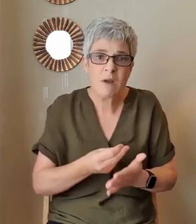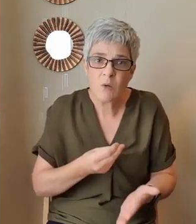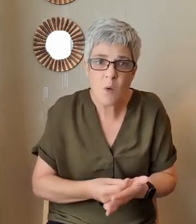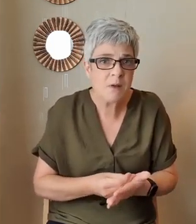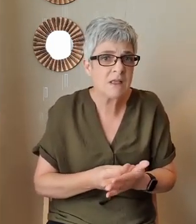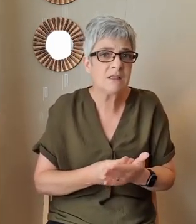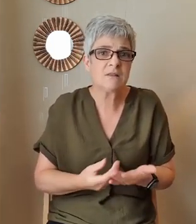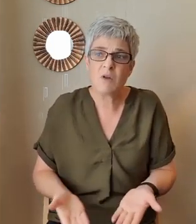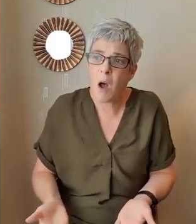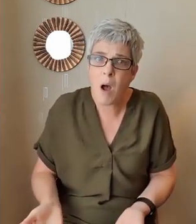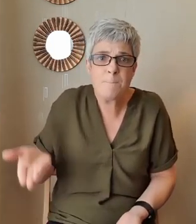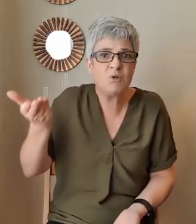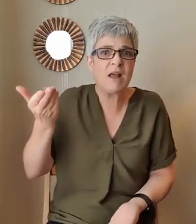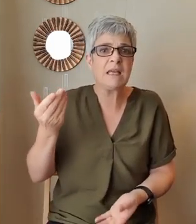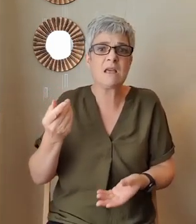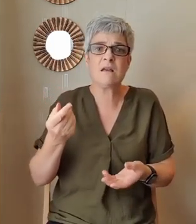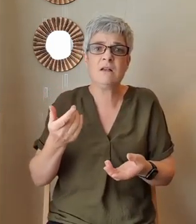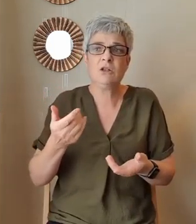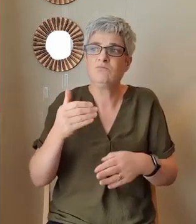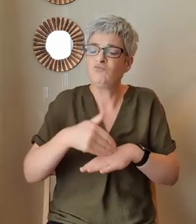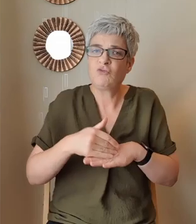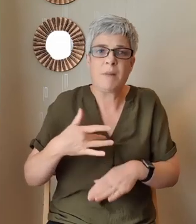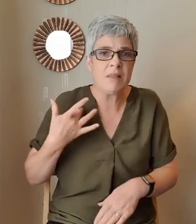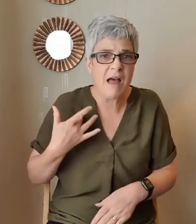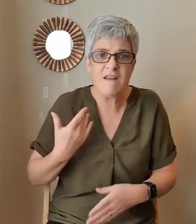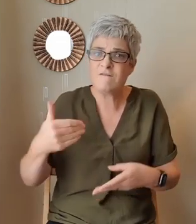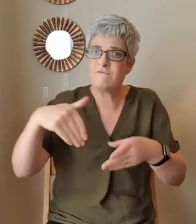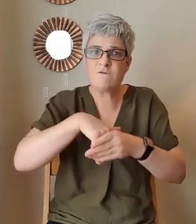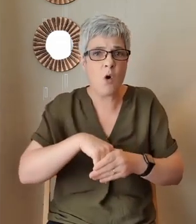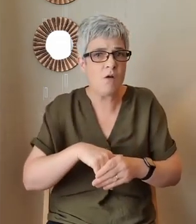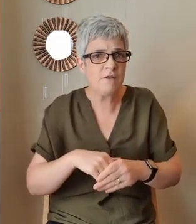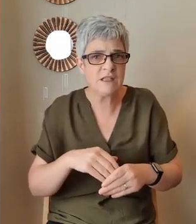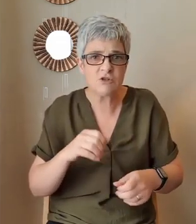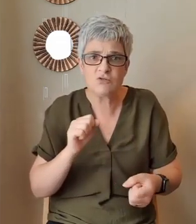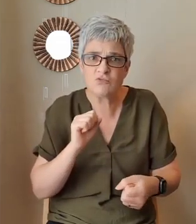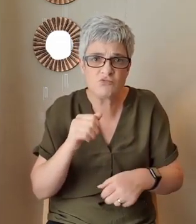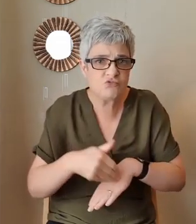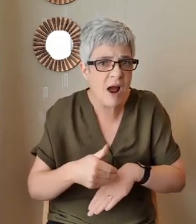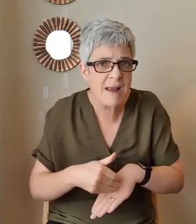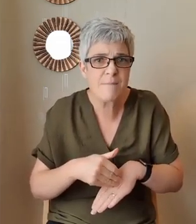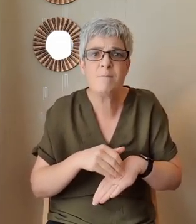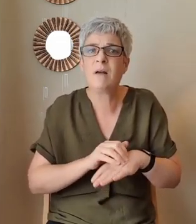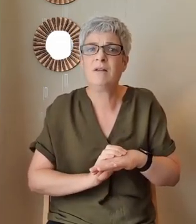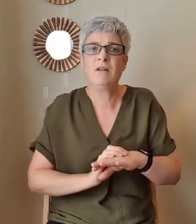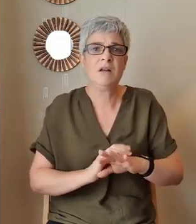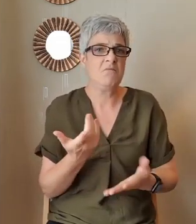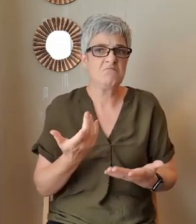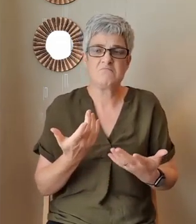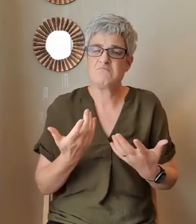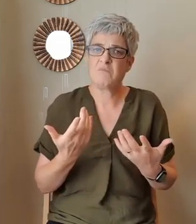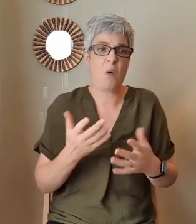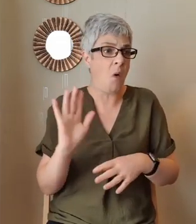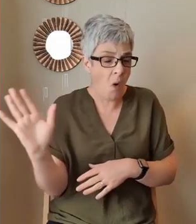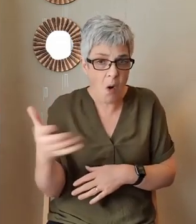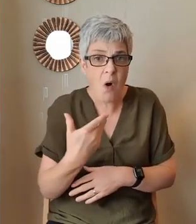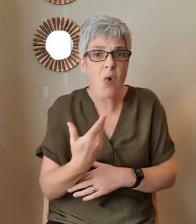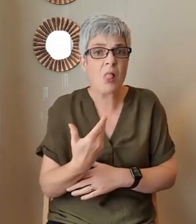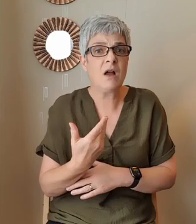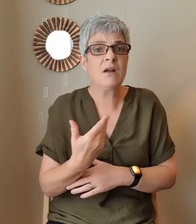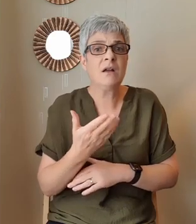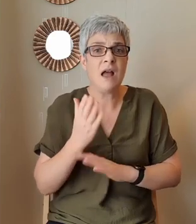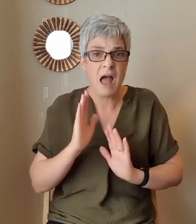our decent upbringing, our troubled life, our involvement in crime, our respectability, and so on, all of us have to